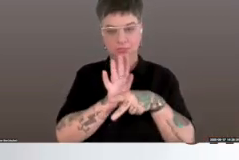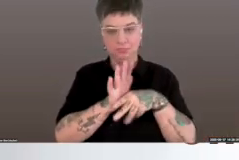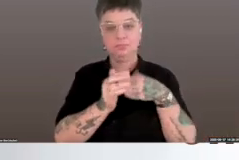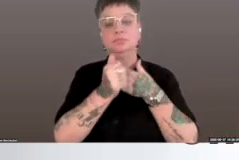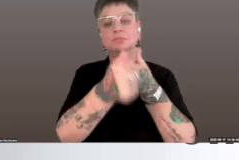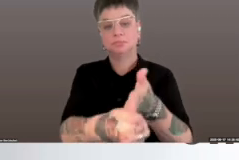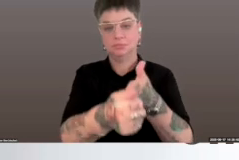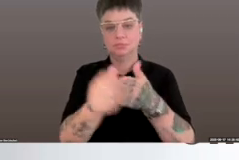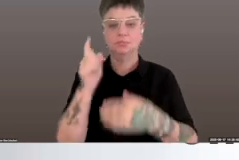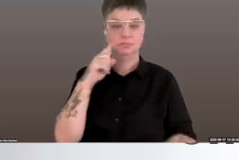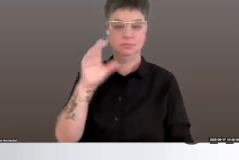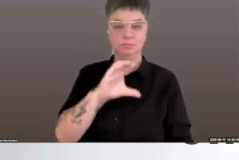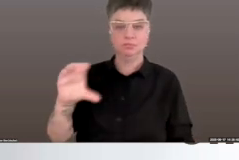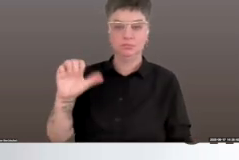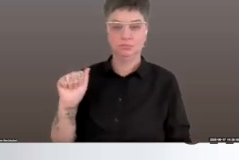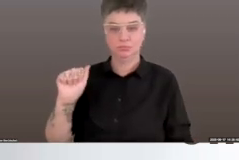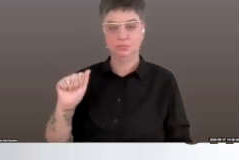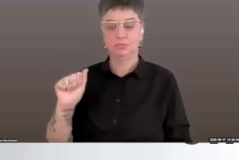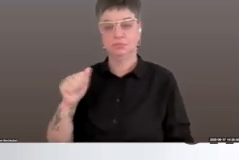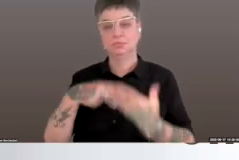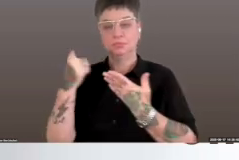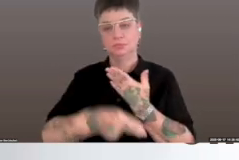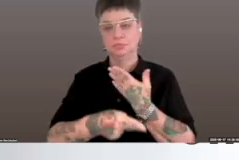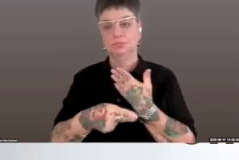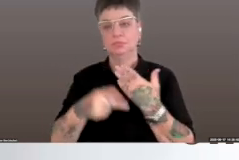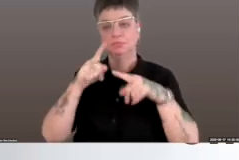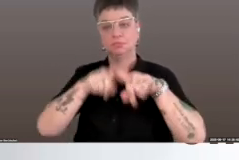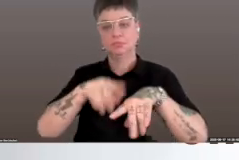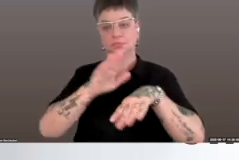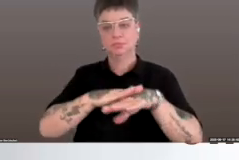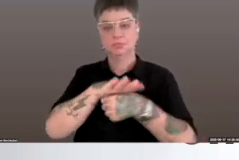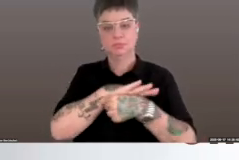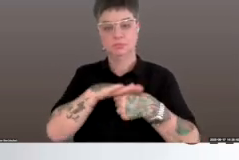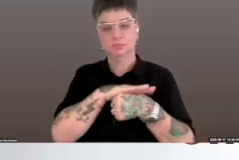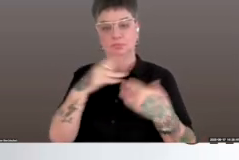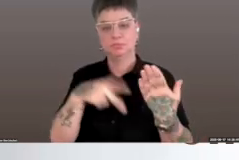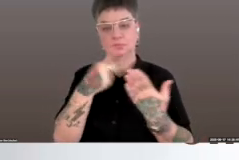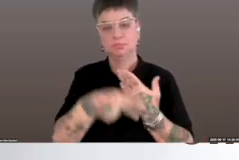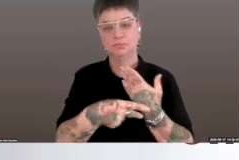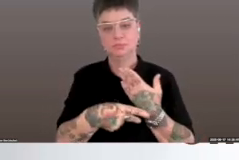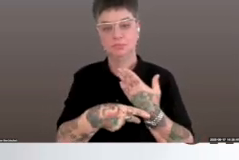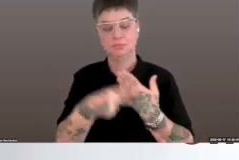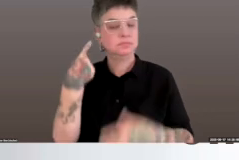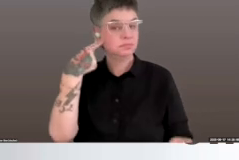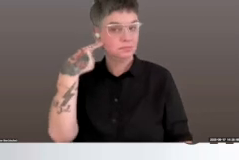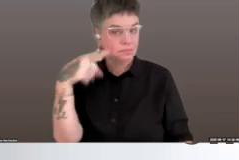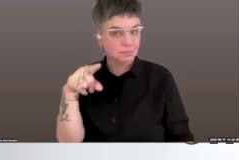programs. So yeah, there is, it kind of depends on the regional program. So